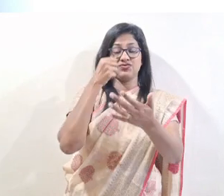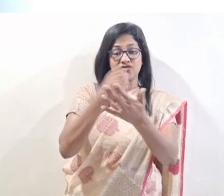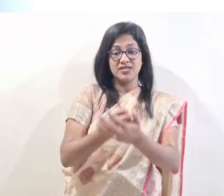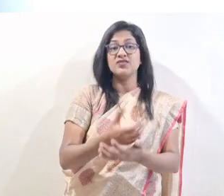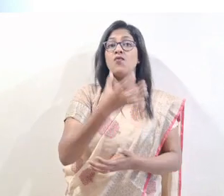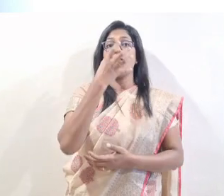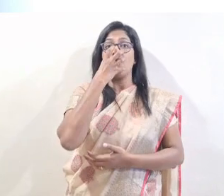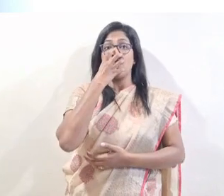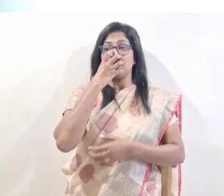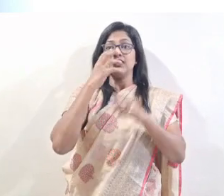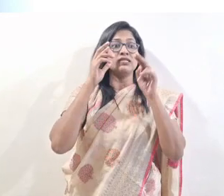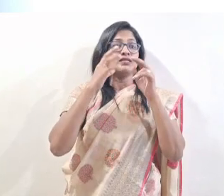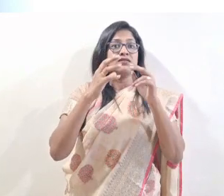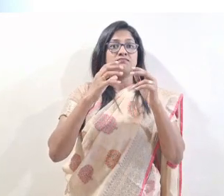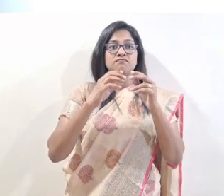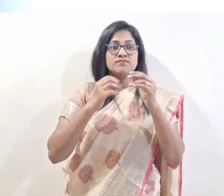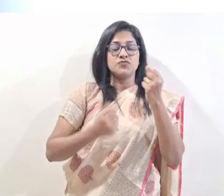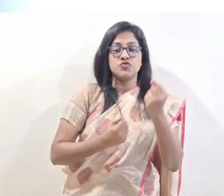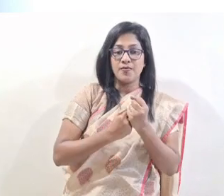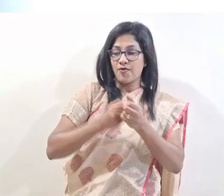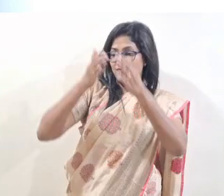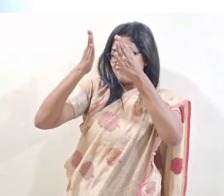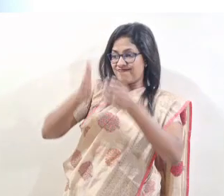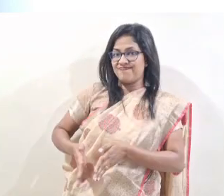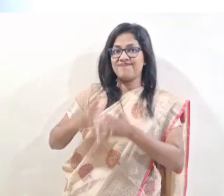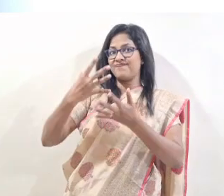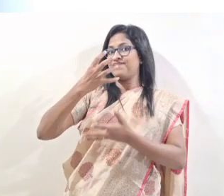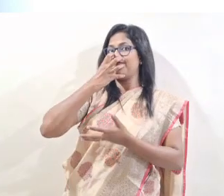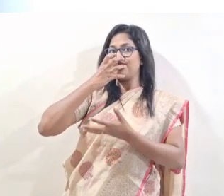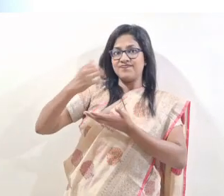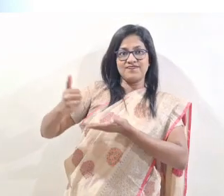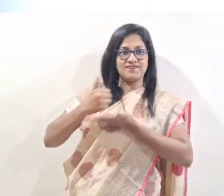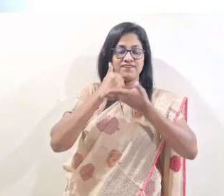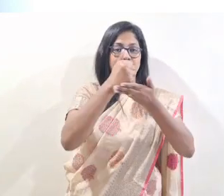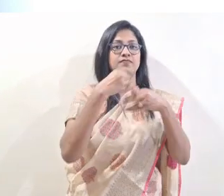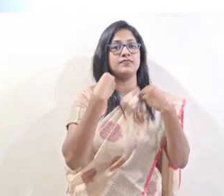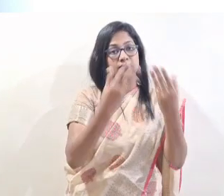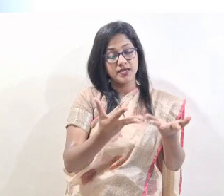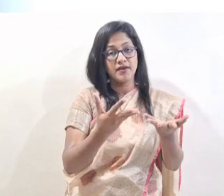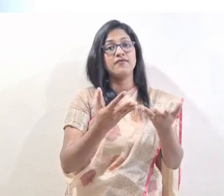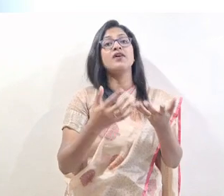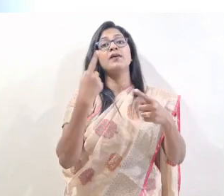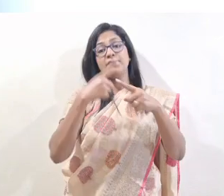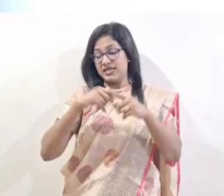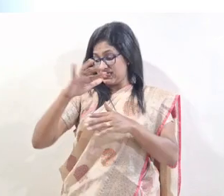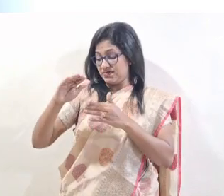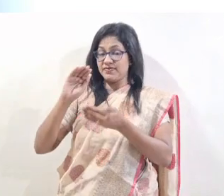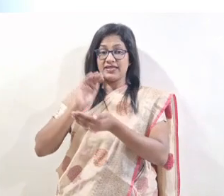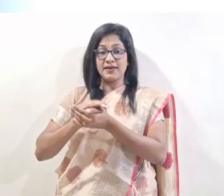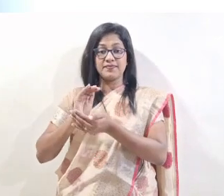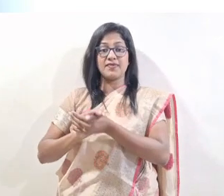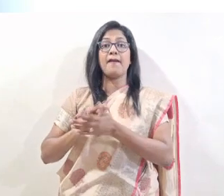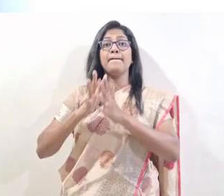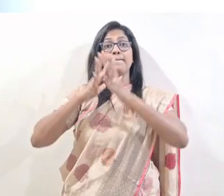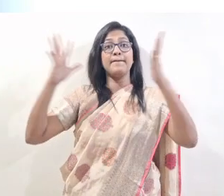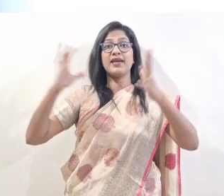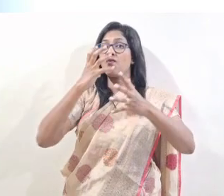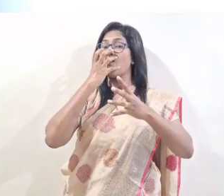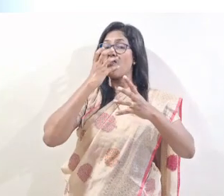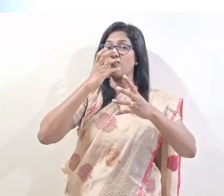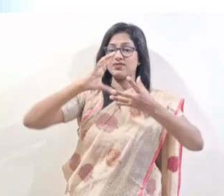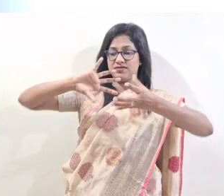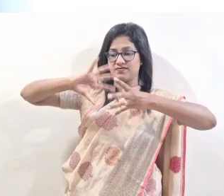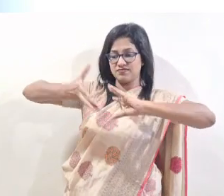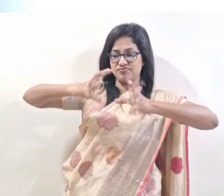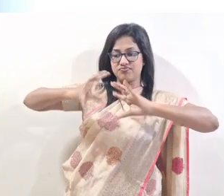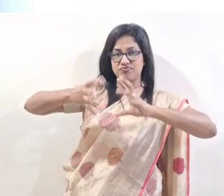oxygen support cylinders were provided, and we have also procured 3 big oxygen generators and